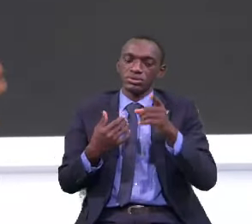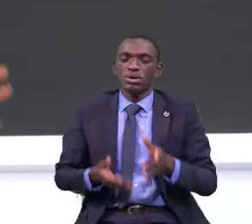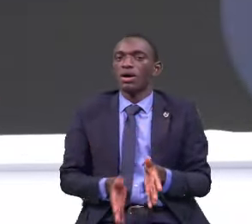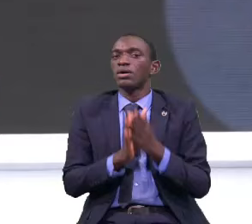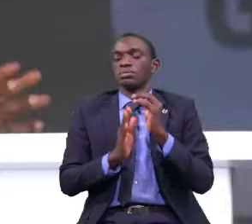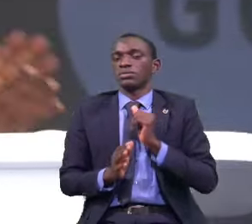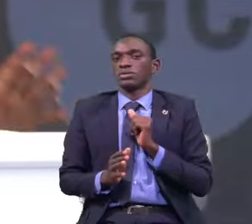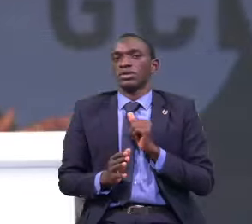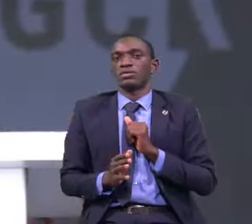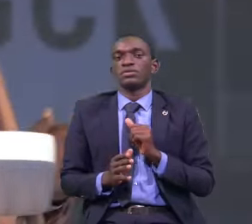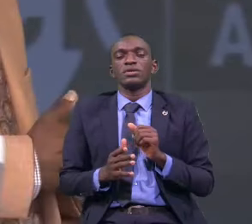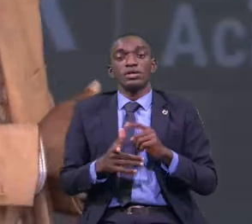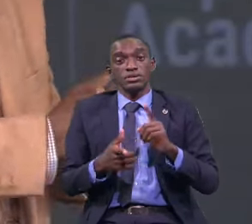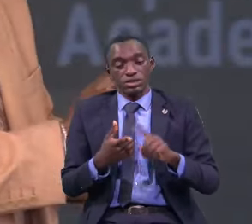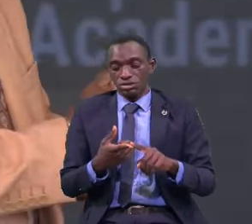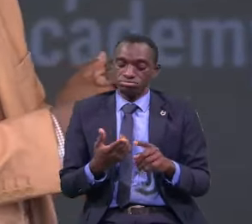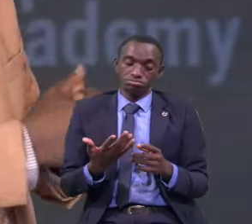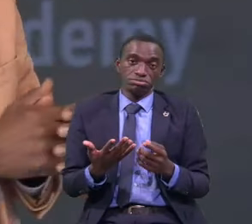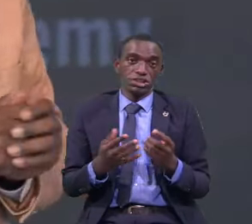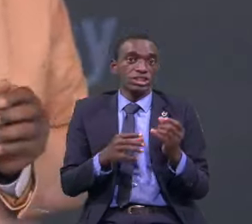A good watchfulness.